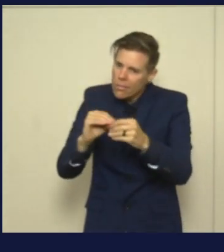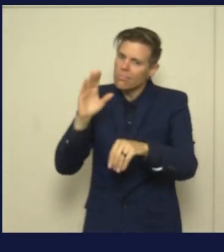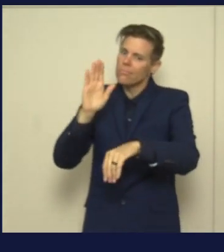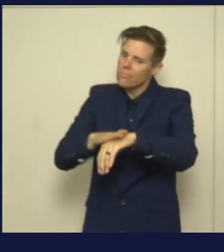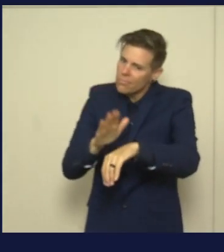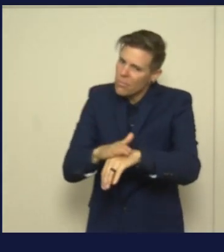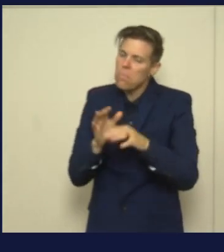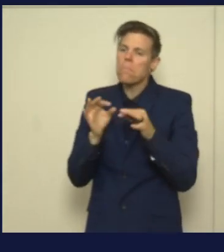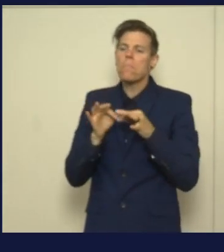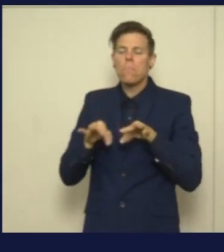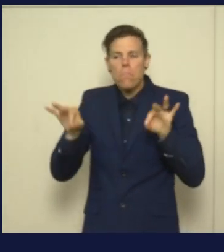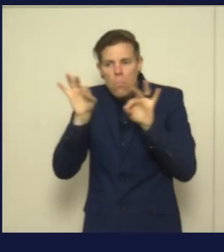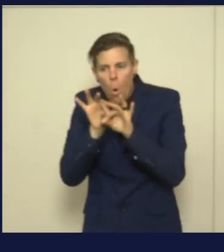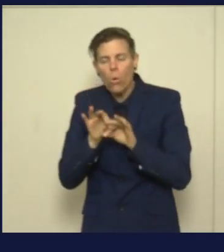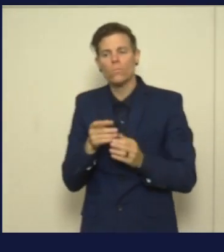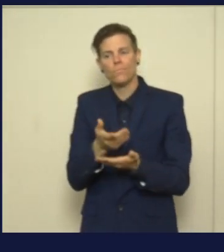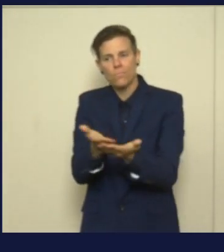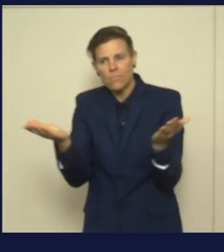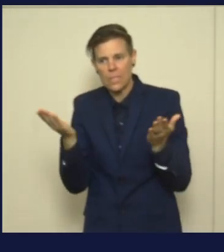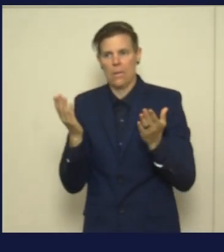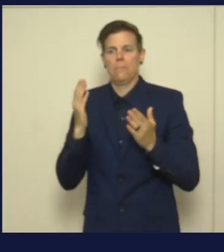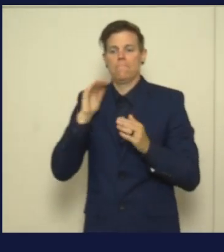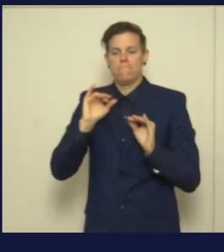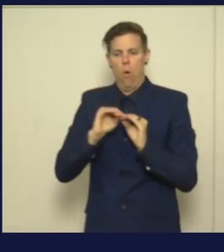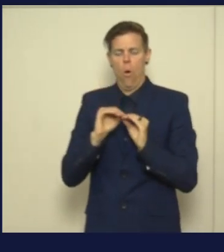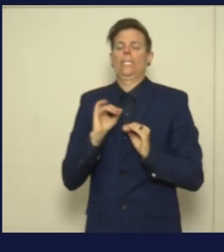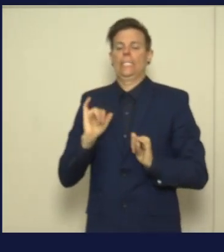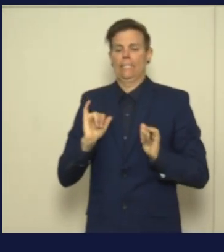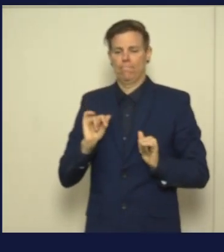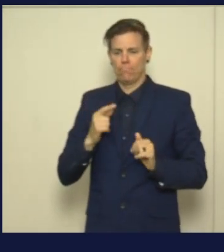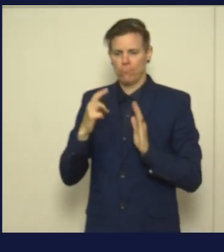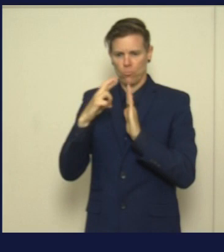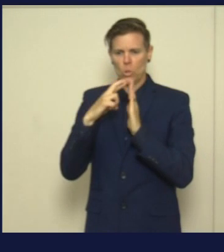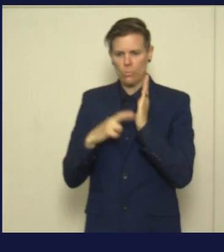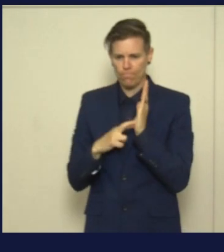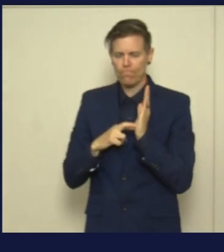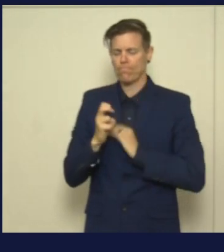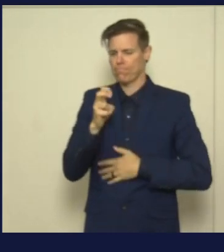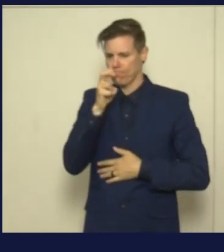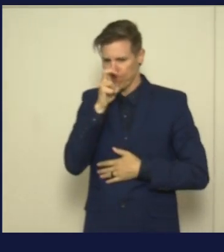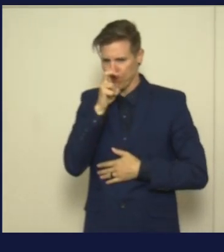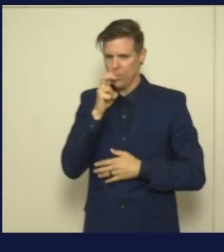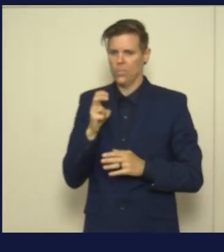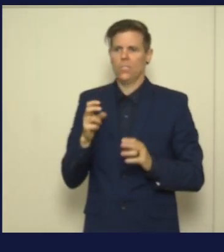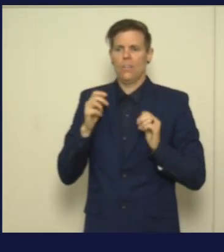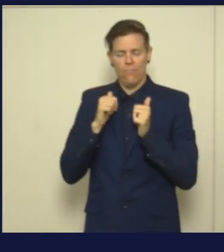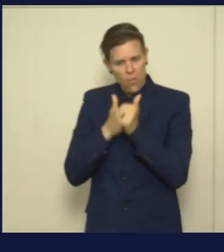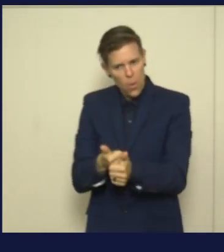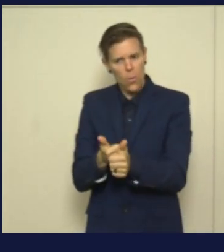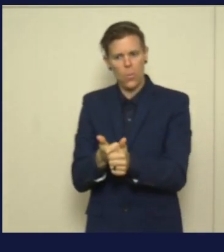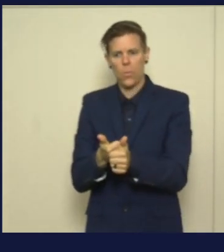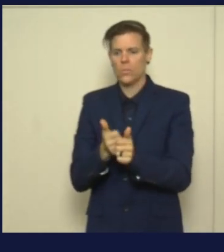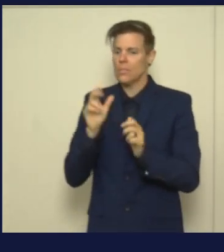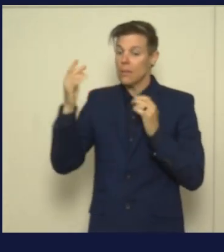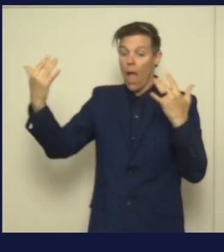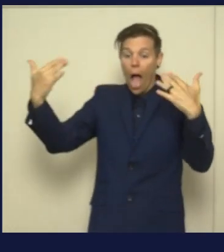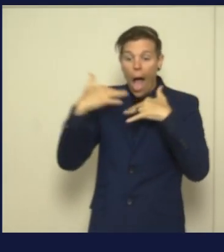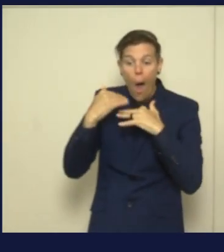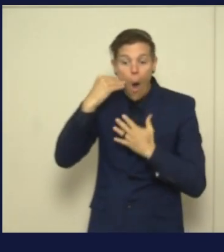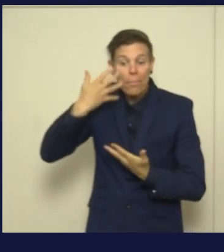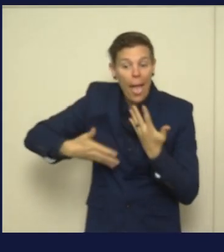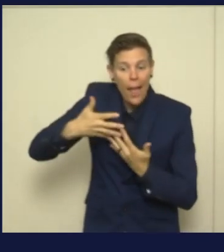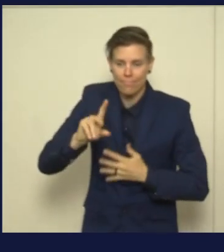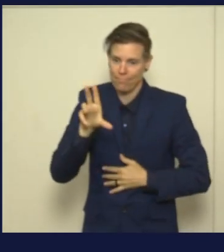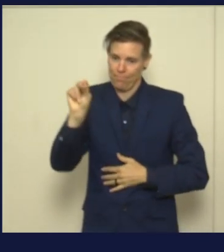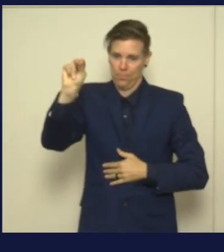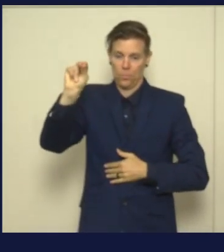down on your good COVID-safe practices. If we don't do that, then we'll have uncontrollable spread,